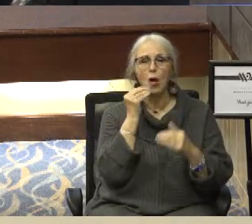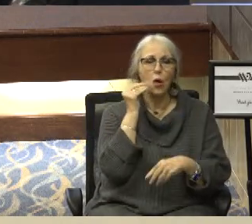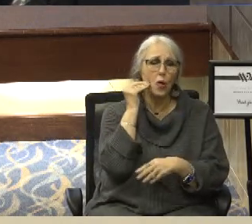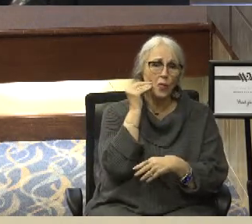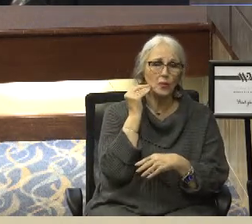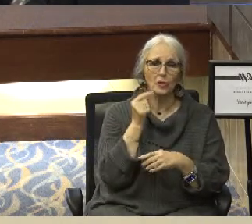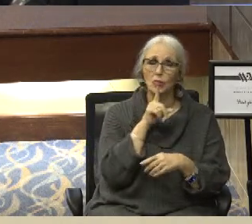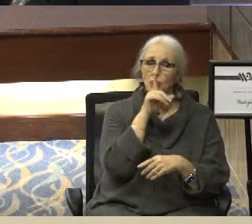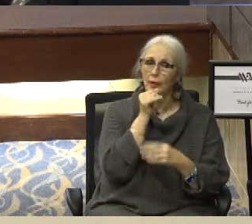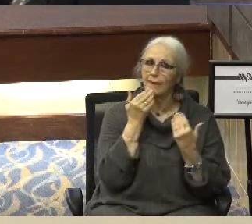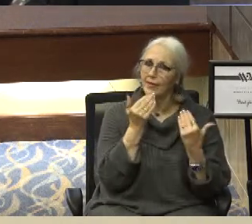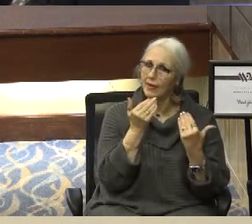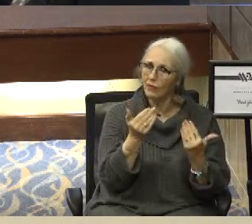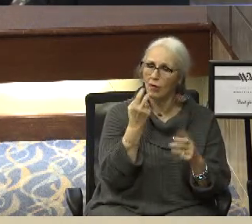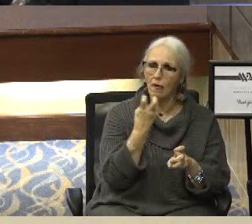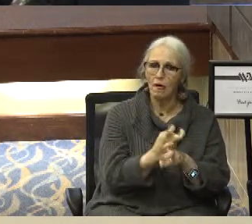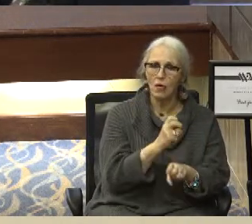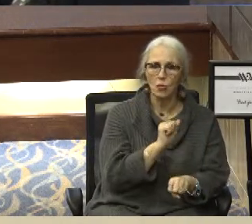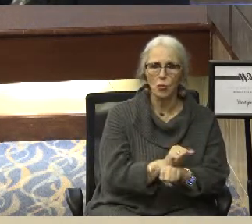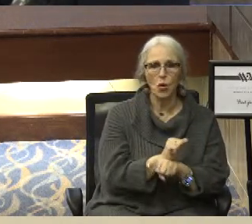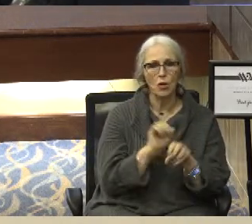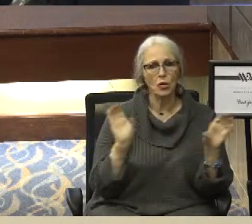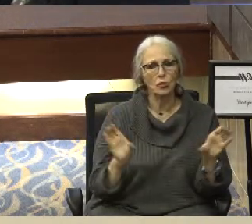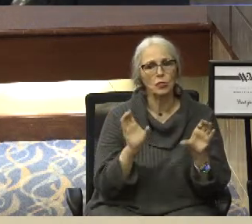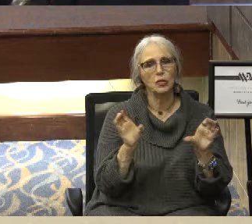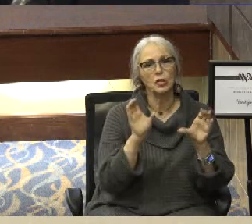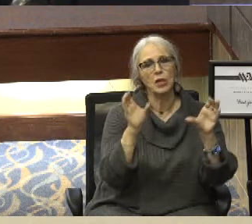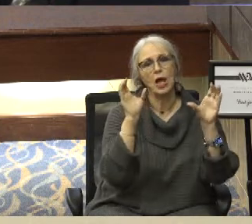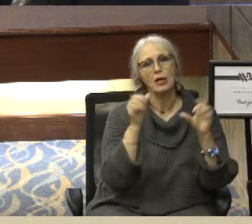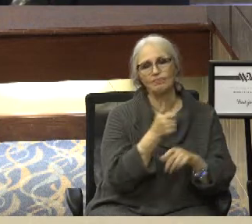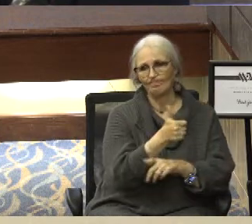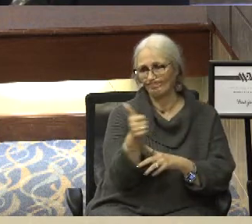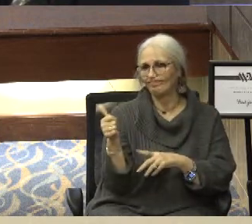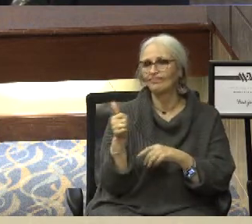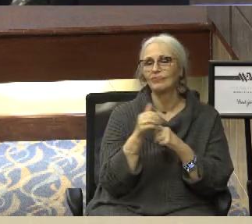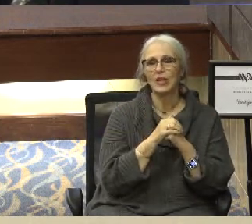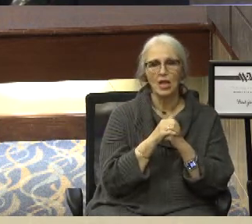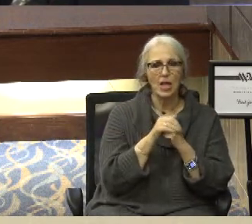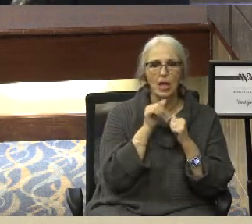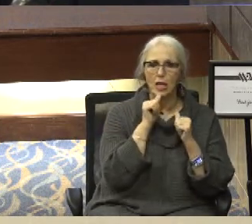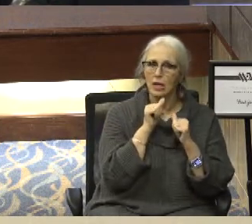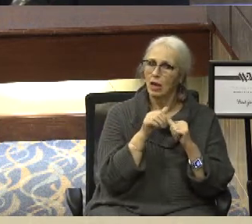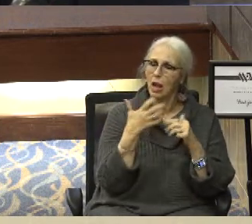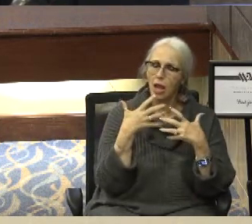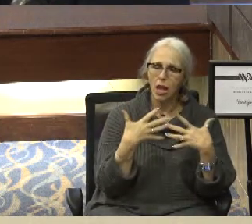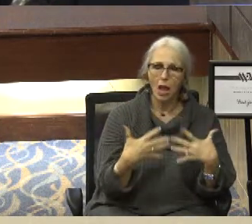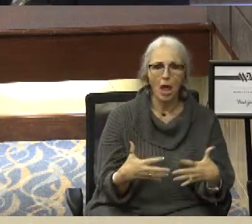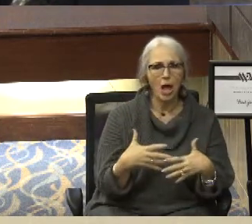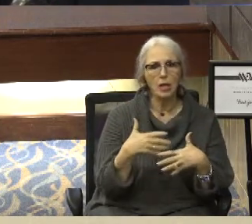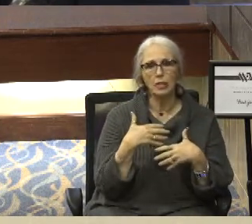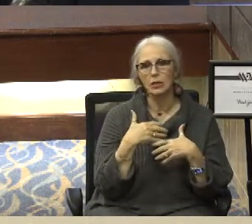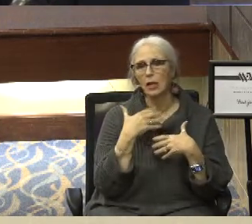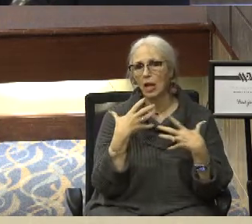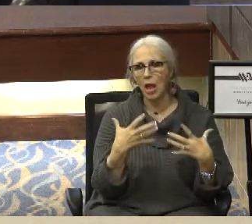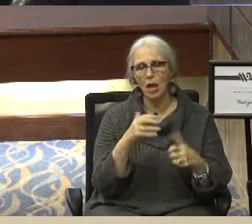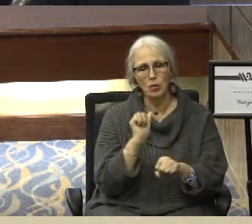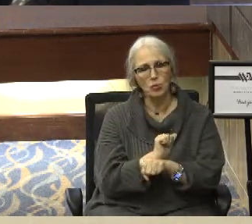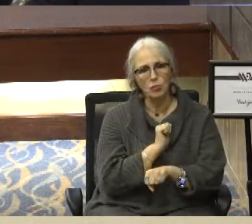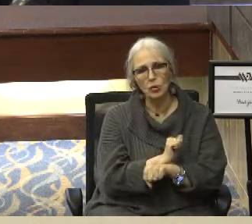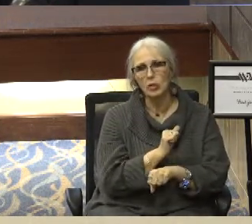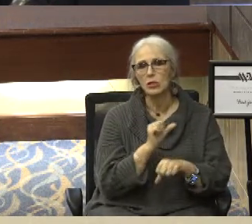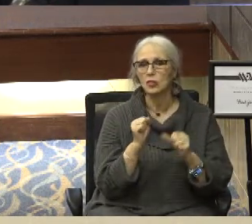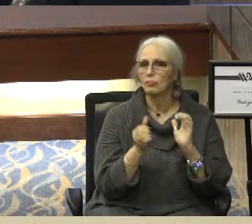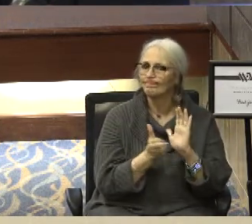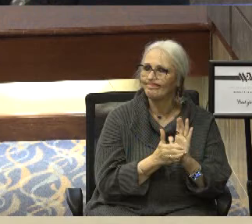really thankful for the hard work that you guys have done. I feel like there's literal blood, sweat, and tears that has come from this,